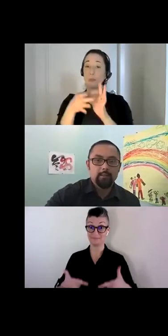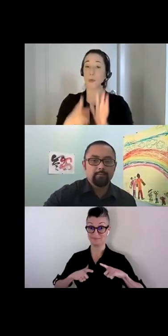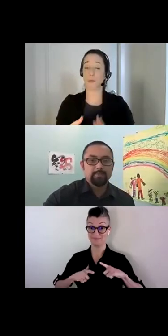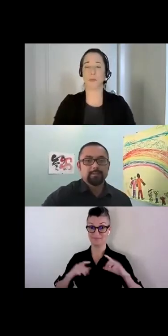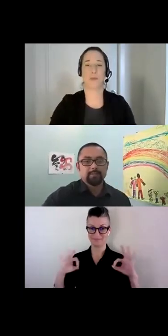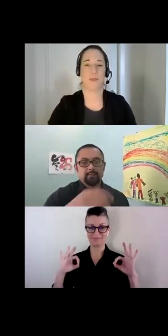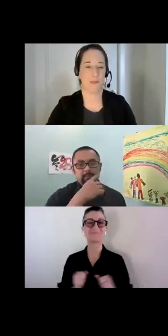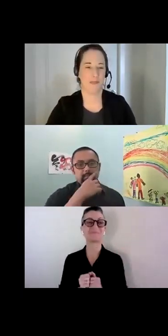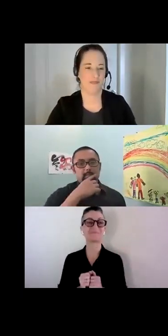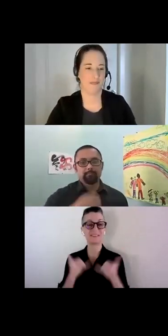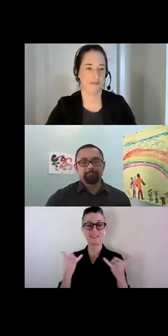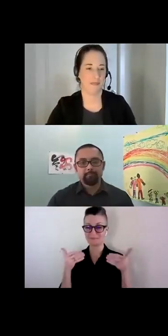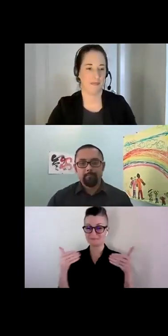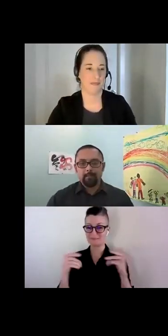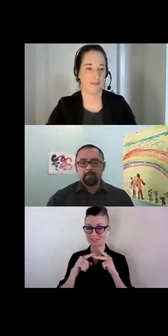All right, so let's get started.